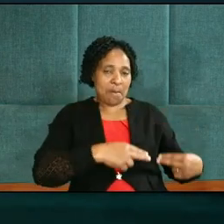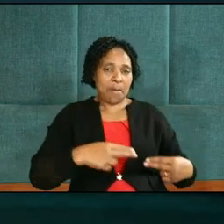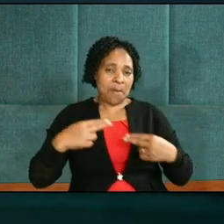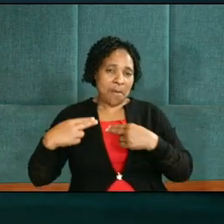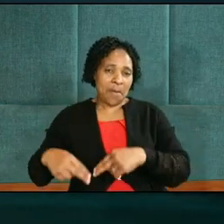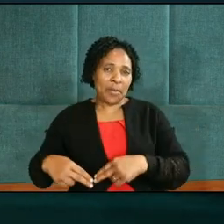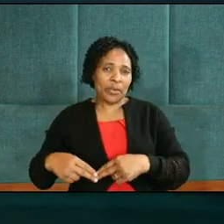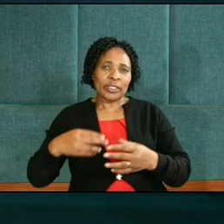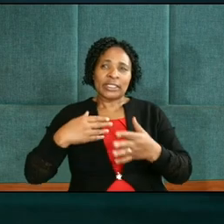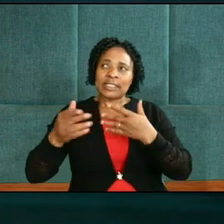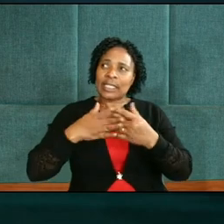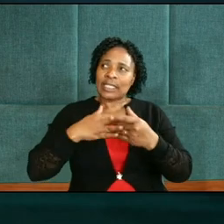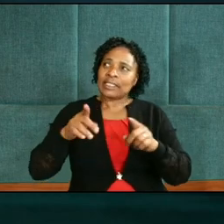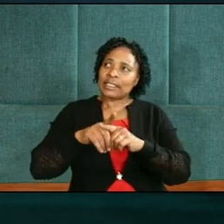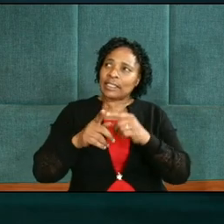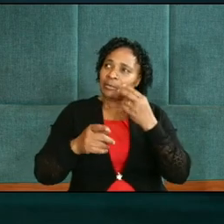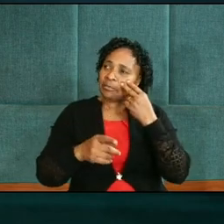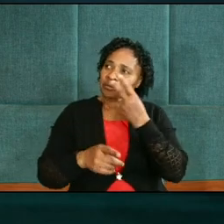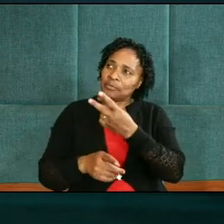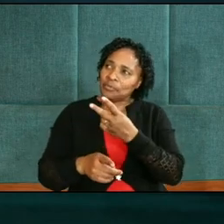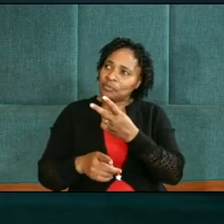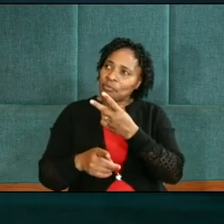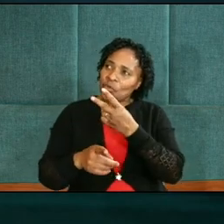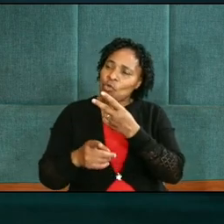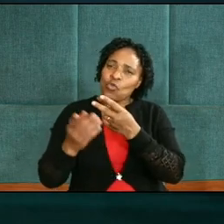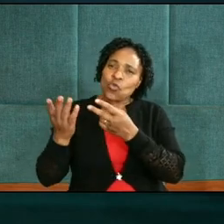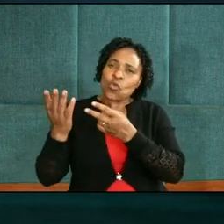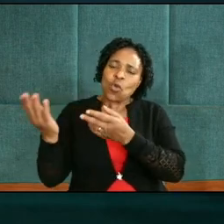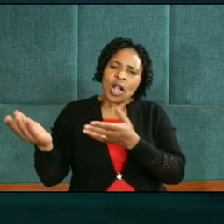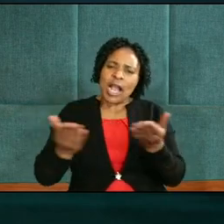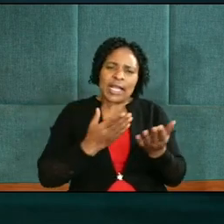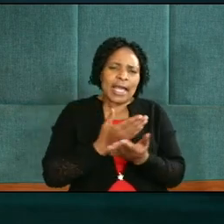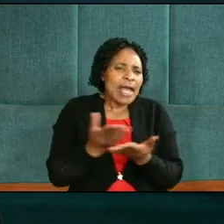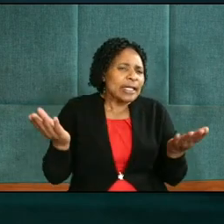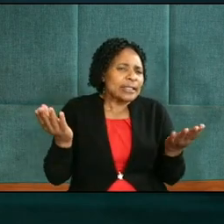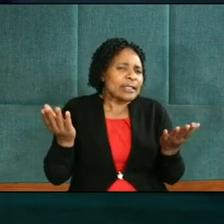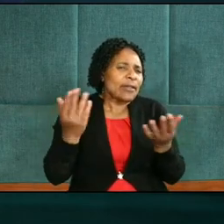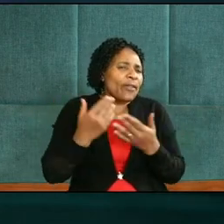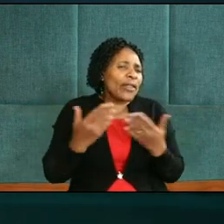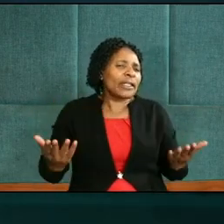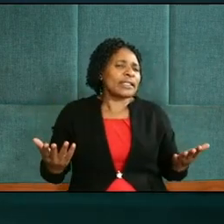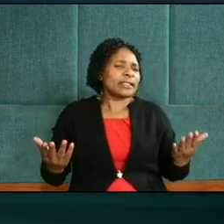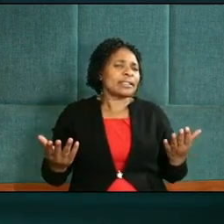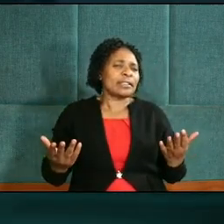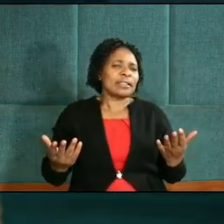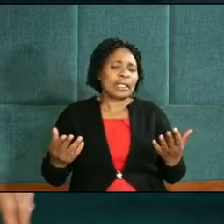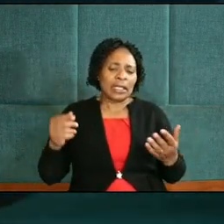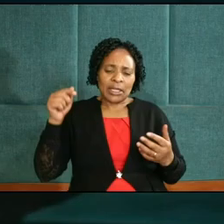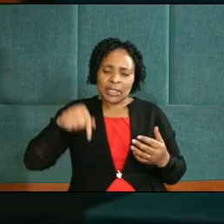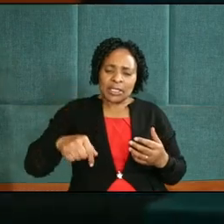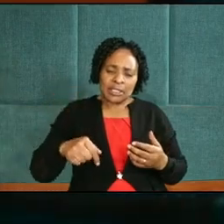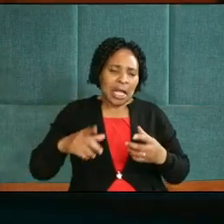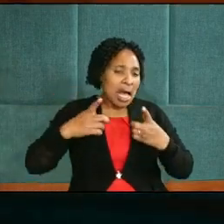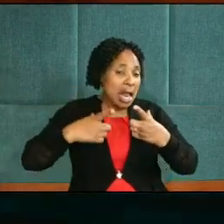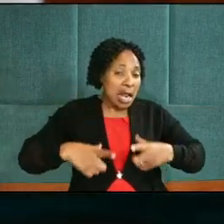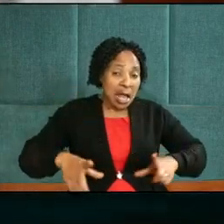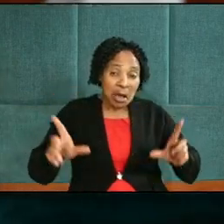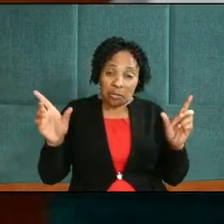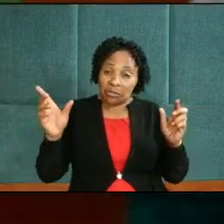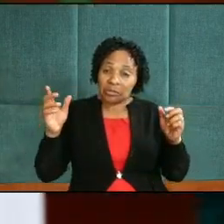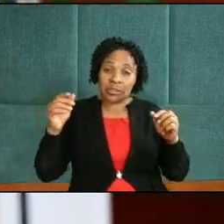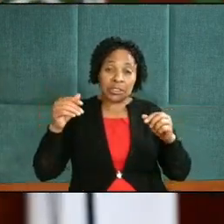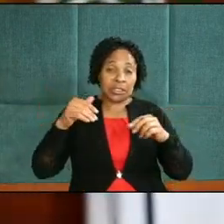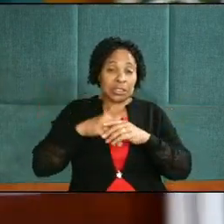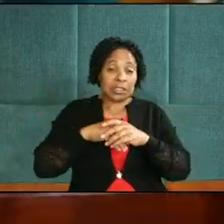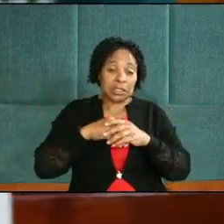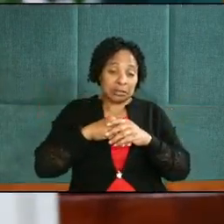like this. Are you carrying prohibited items? These items are not allowed in the